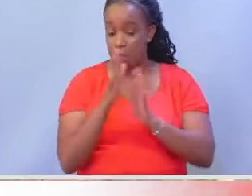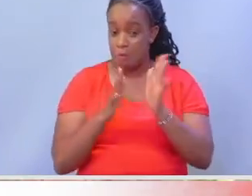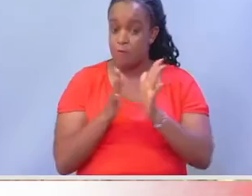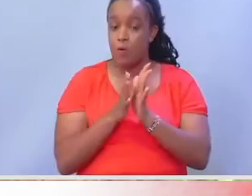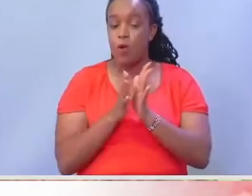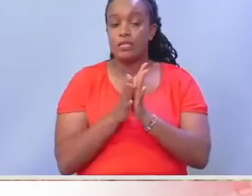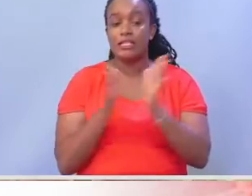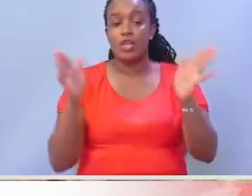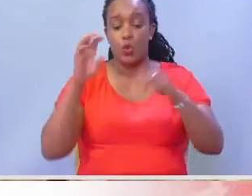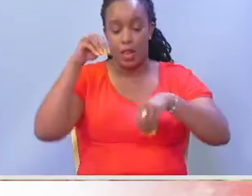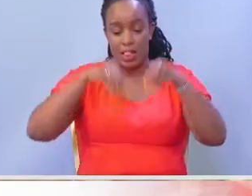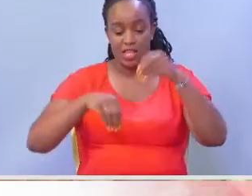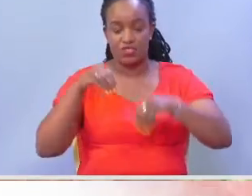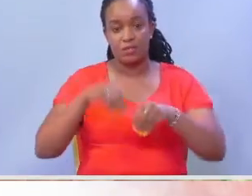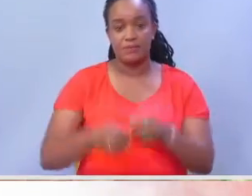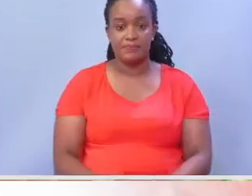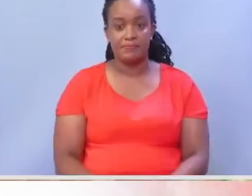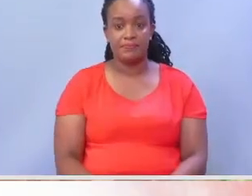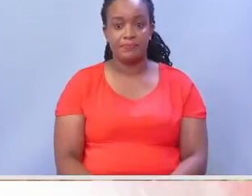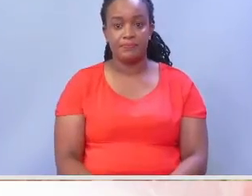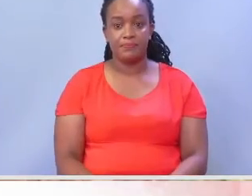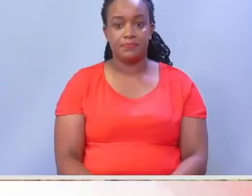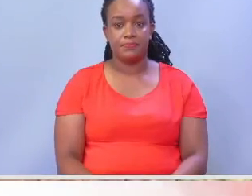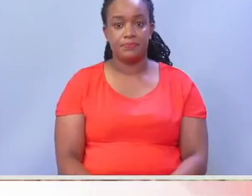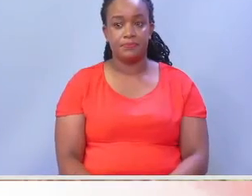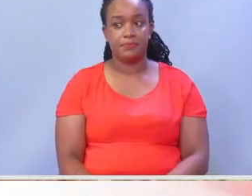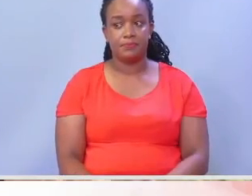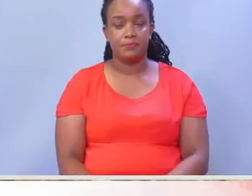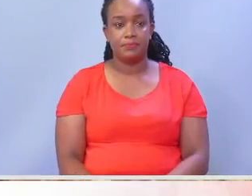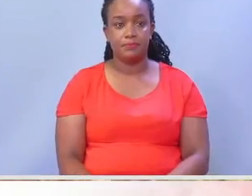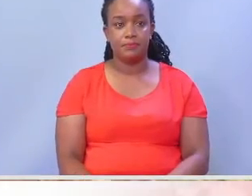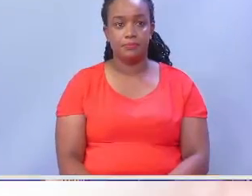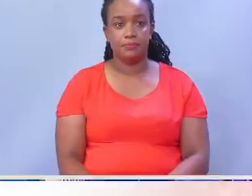Josh Onsare, TV 47, Bomas of Kenya, Nairobi.